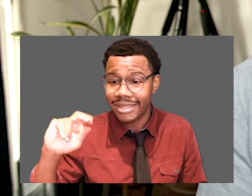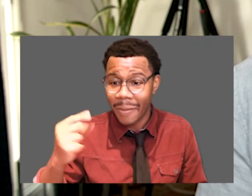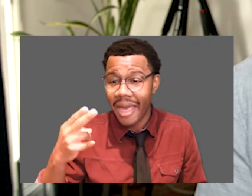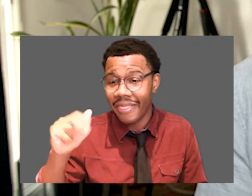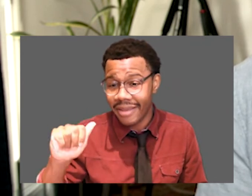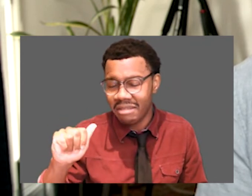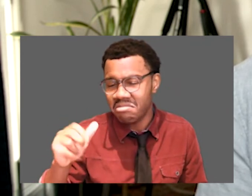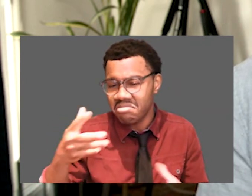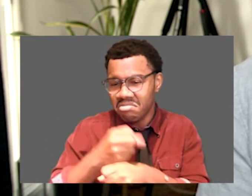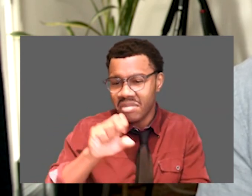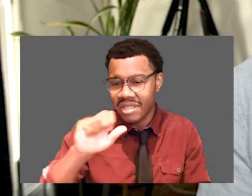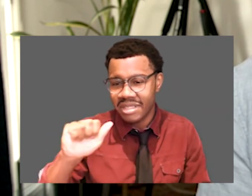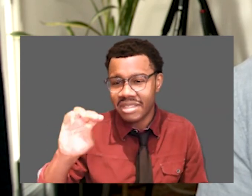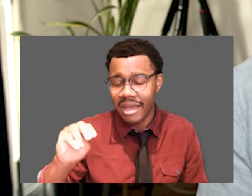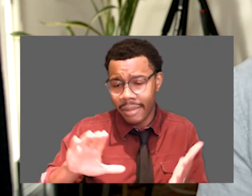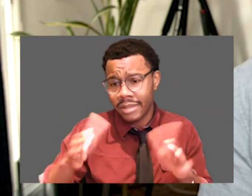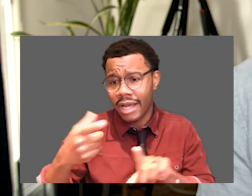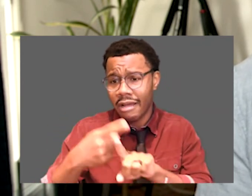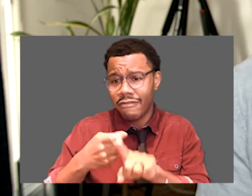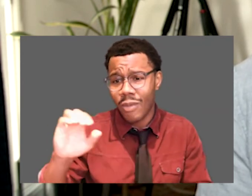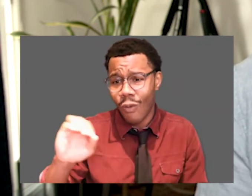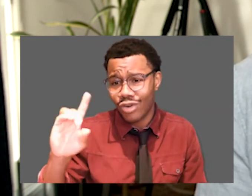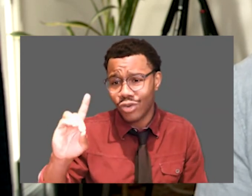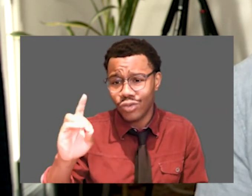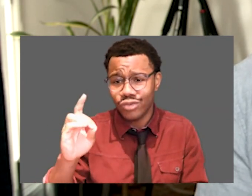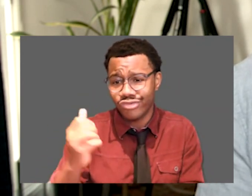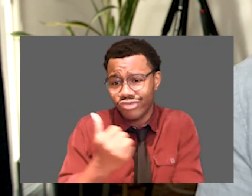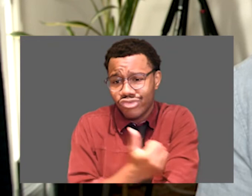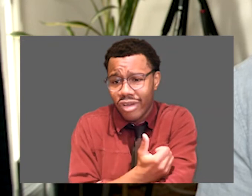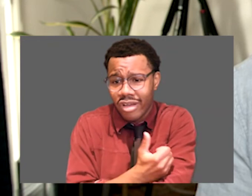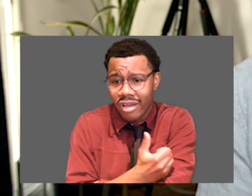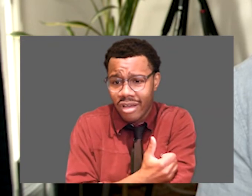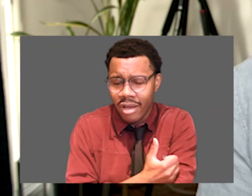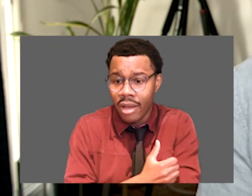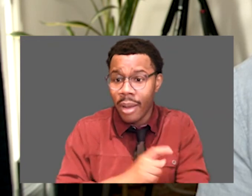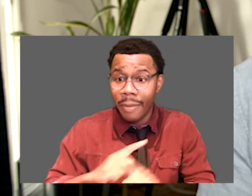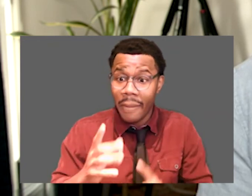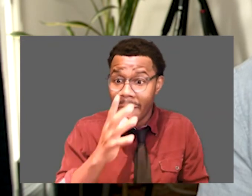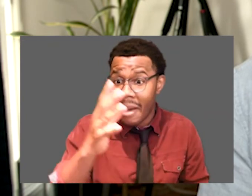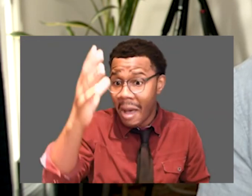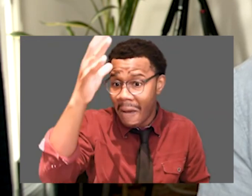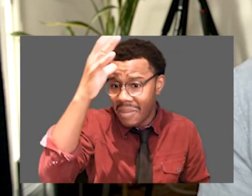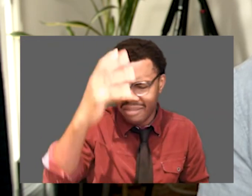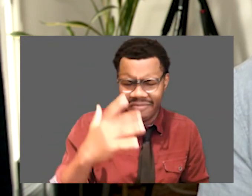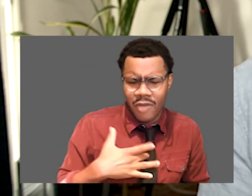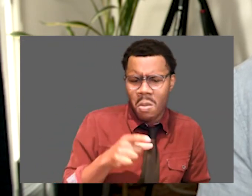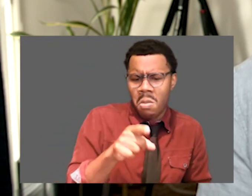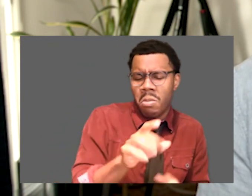her, could never do wrong in your parents' eyes. You were all blind to her alternative